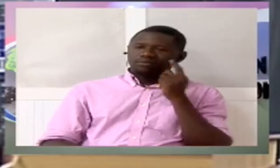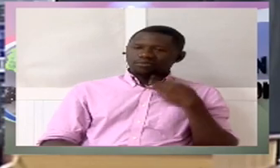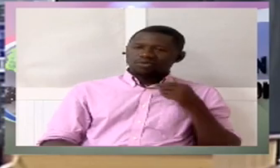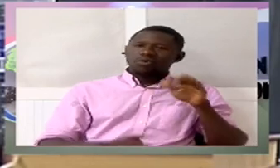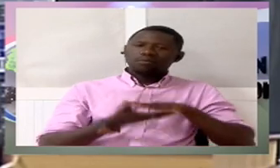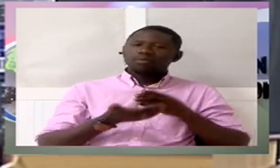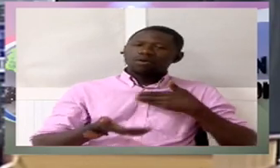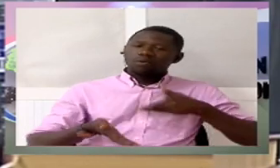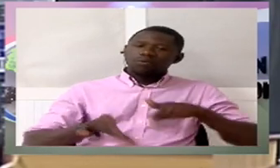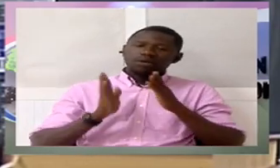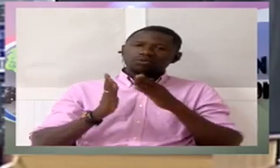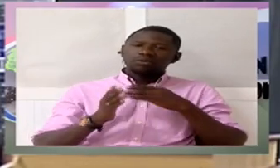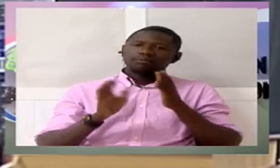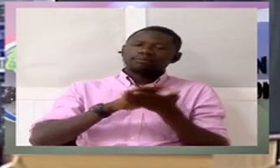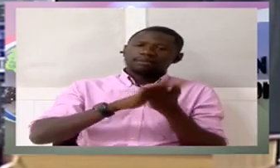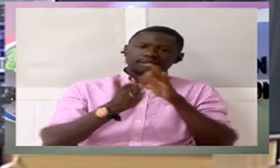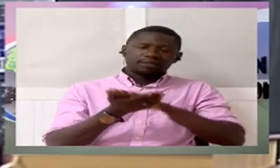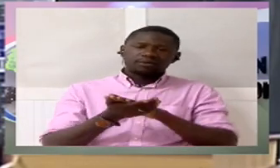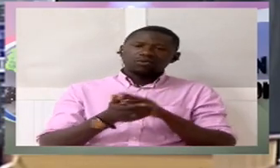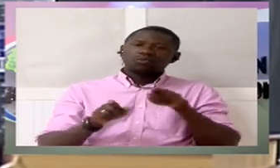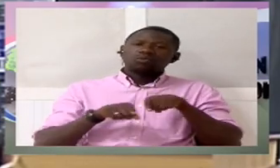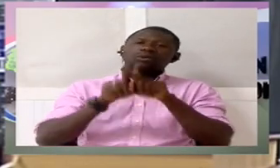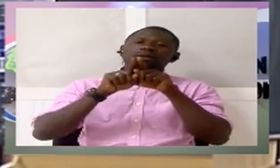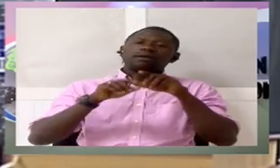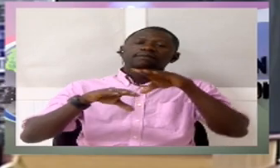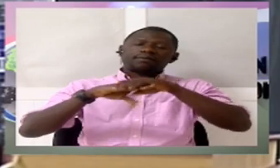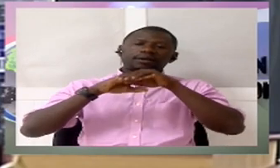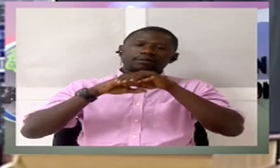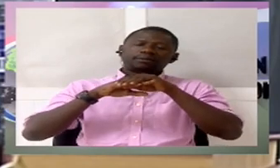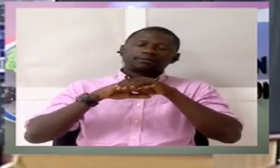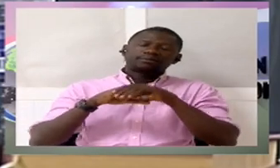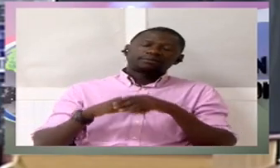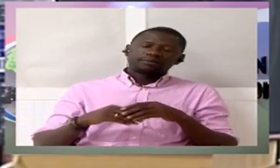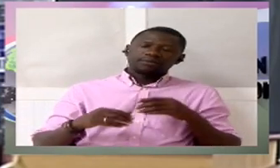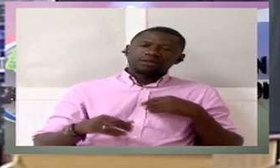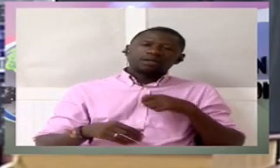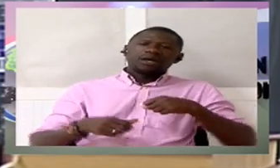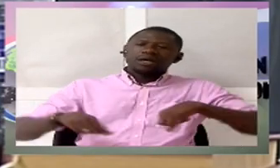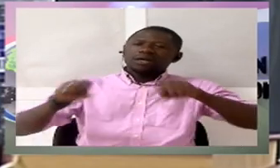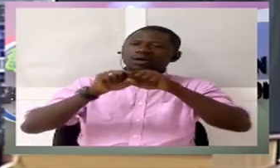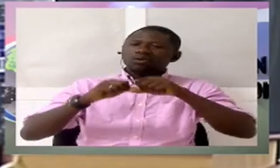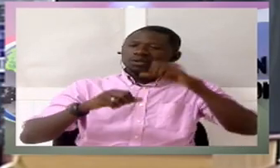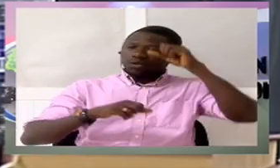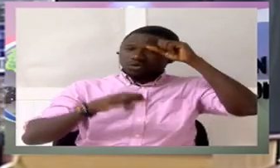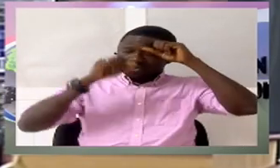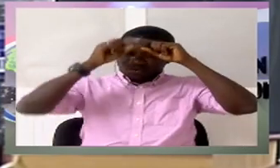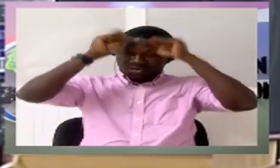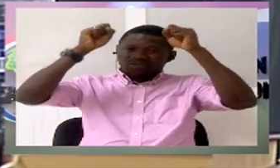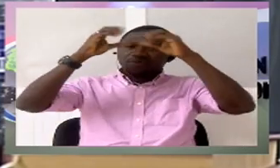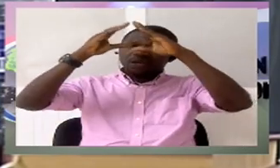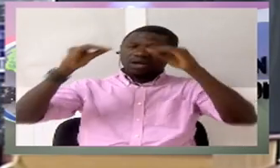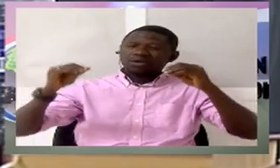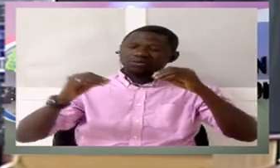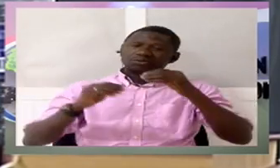my way to the market with a friend of mine. State house mafongala. Around the state house, ngaji